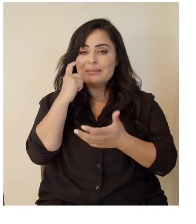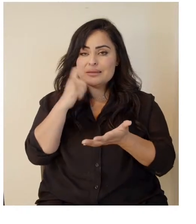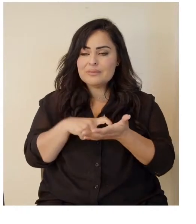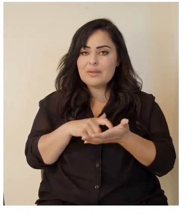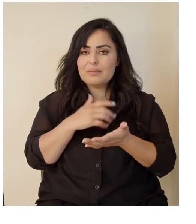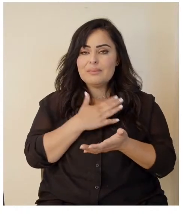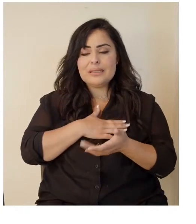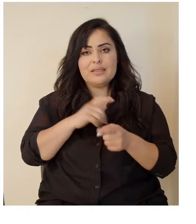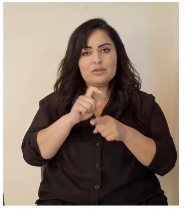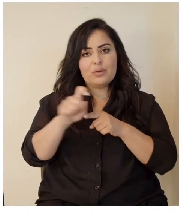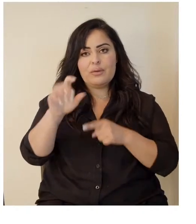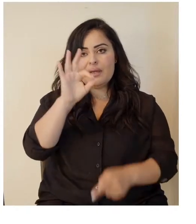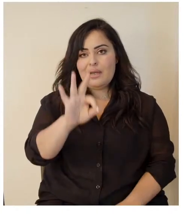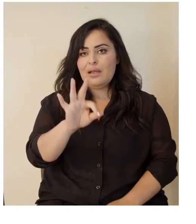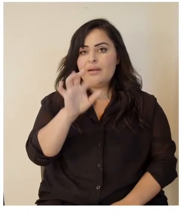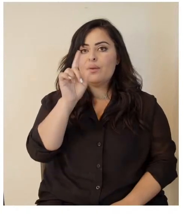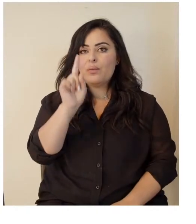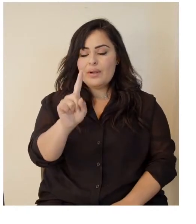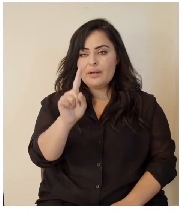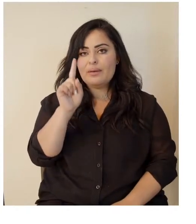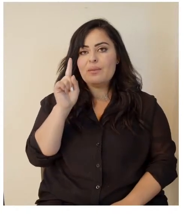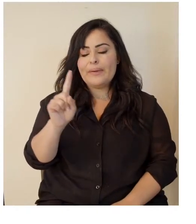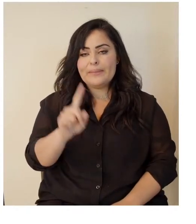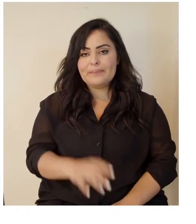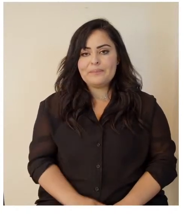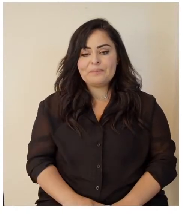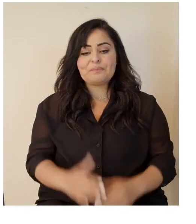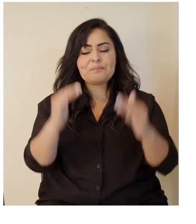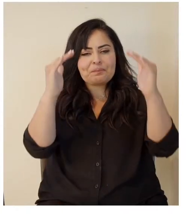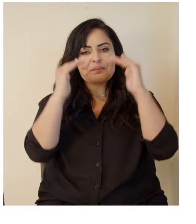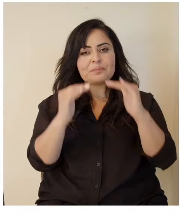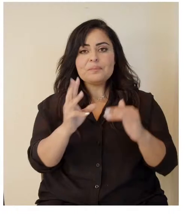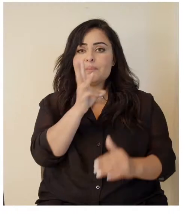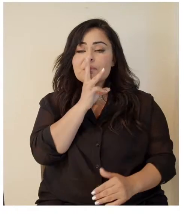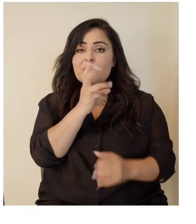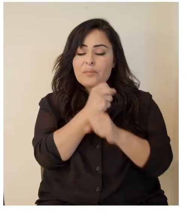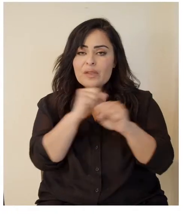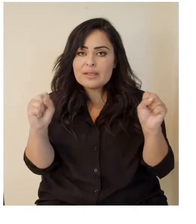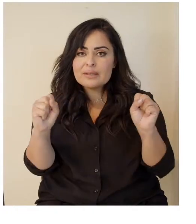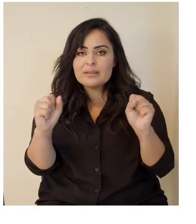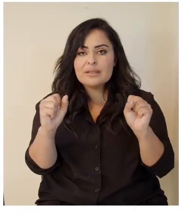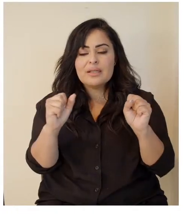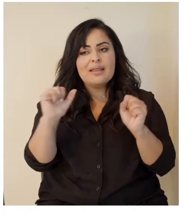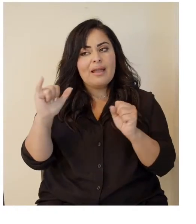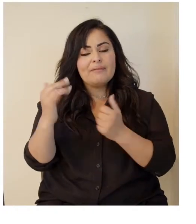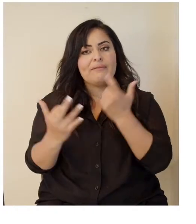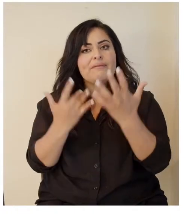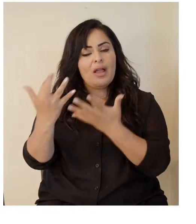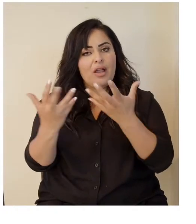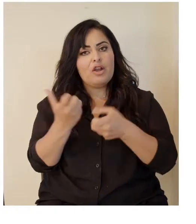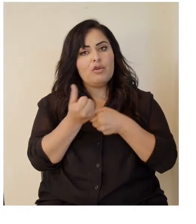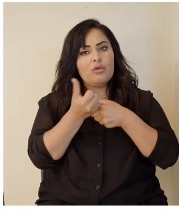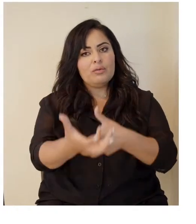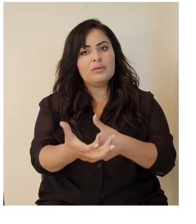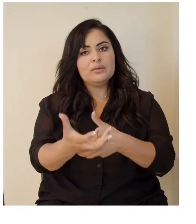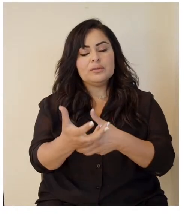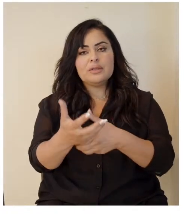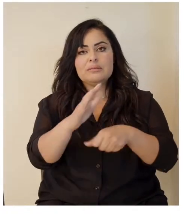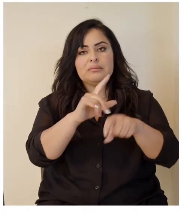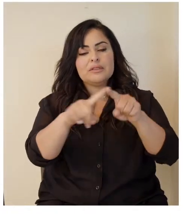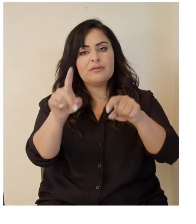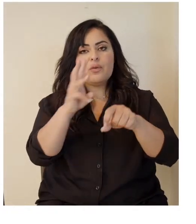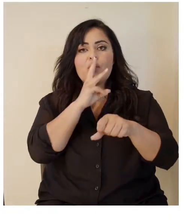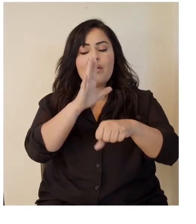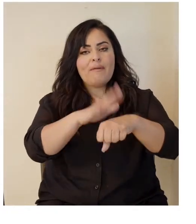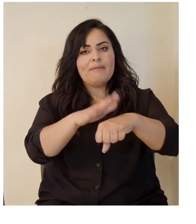911. I want to shift now to talk about water safety. As a result of the fire, there are numerous drinking water advisories that have